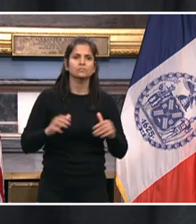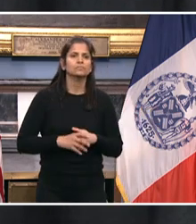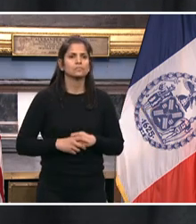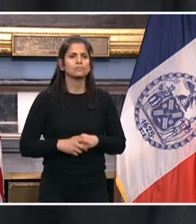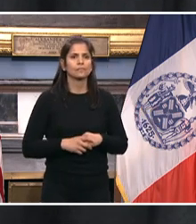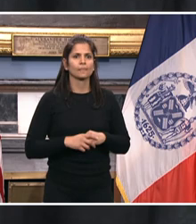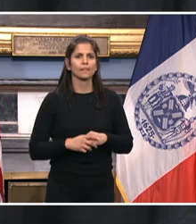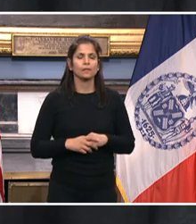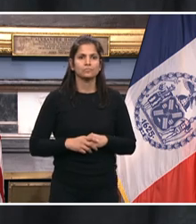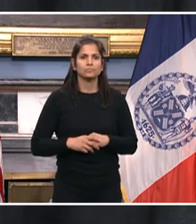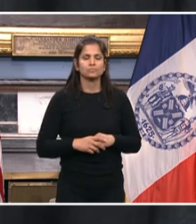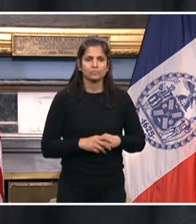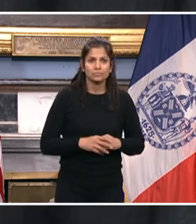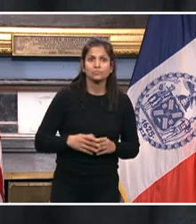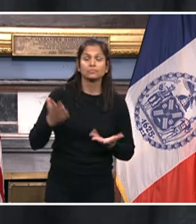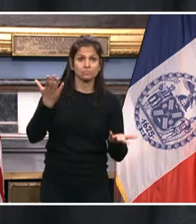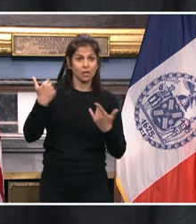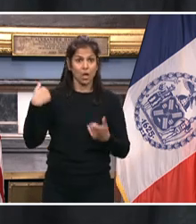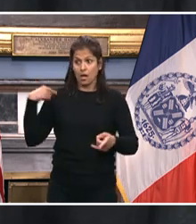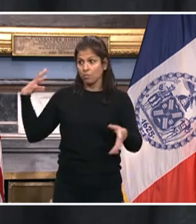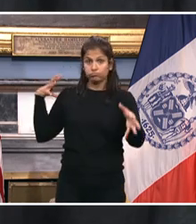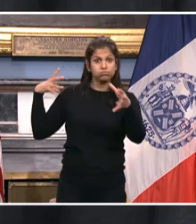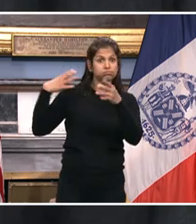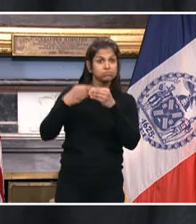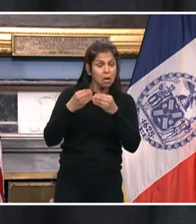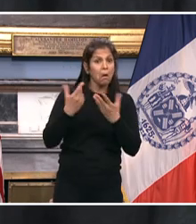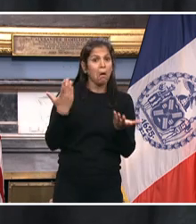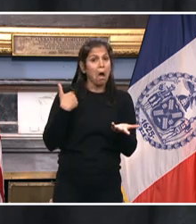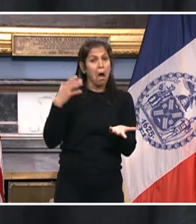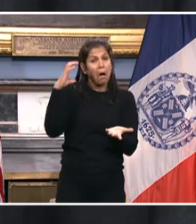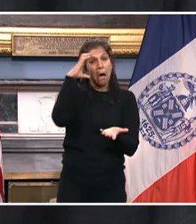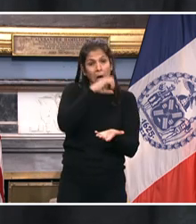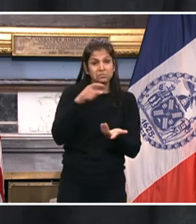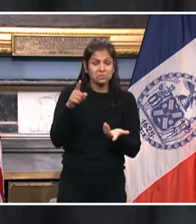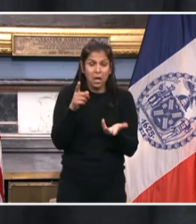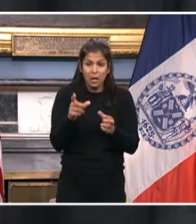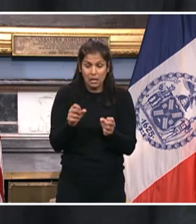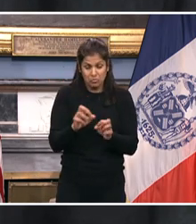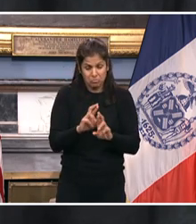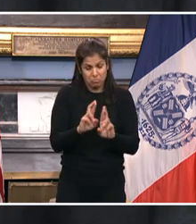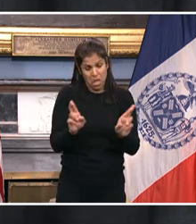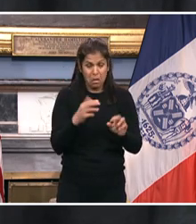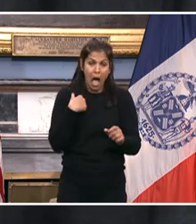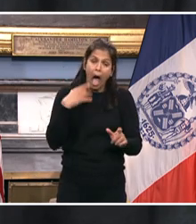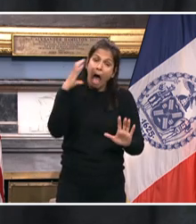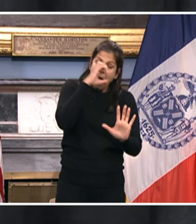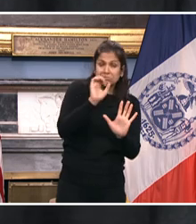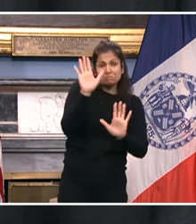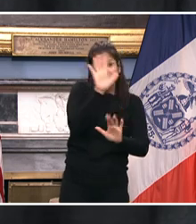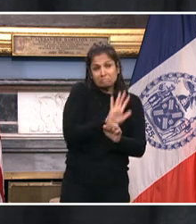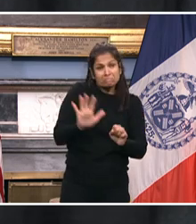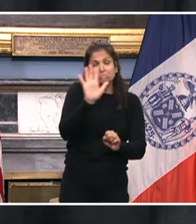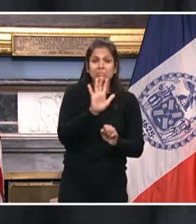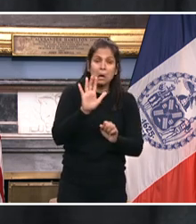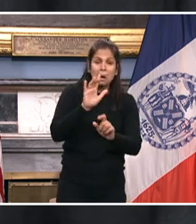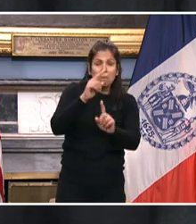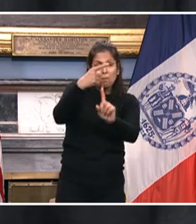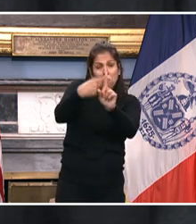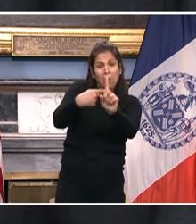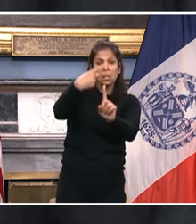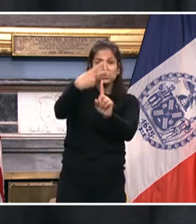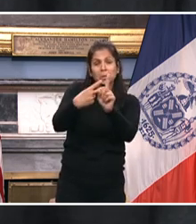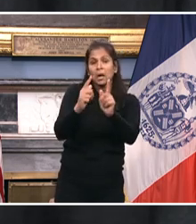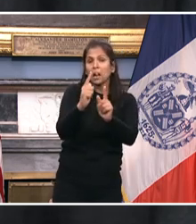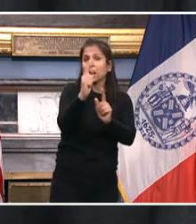We just don't have a clear answer from Washington. and we don't have an easy way to get on the global